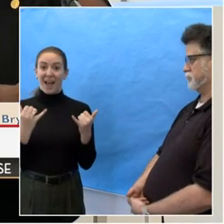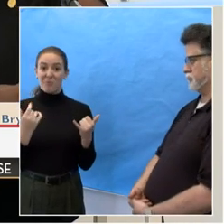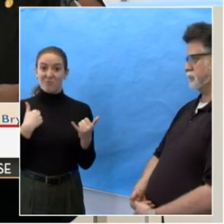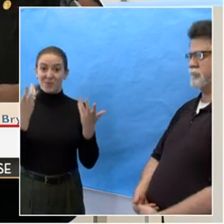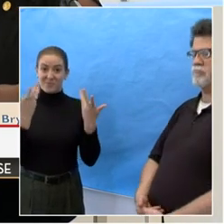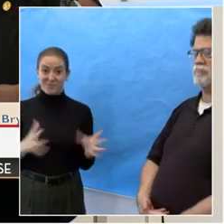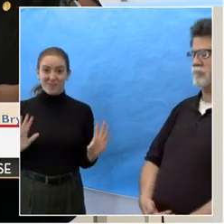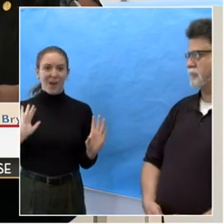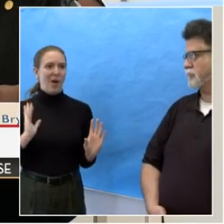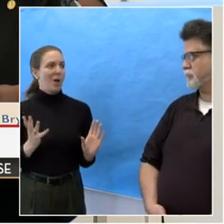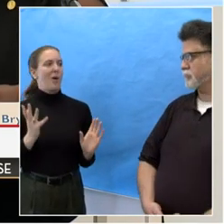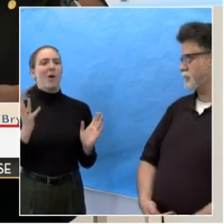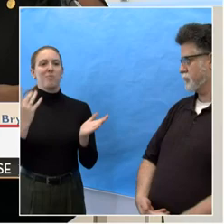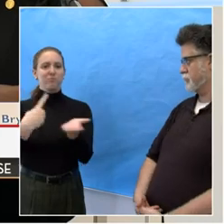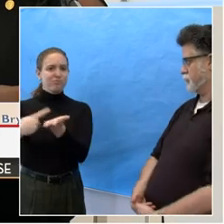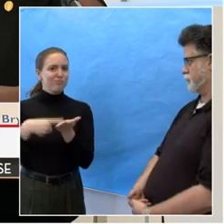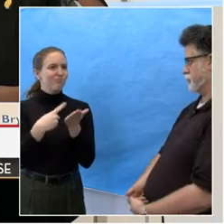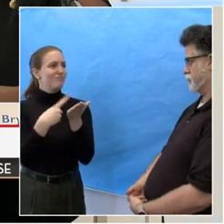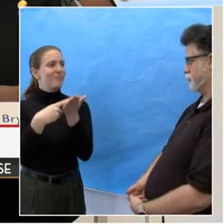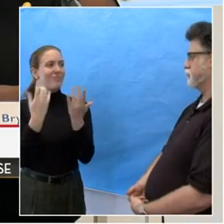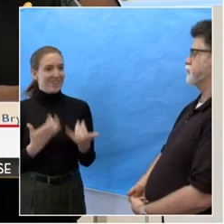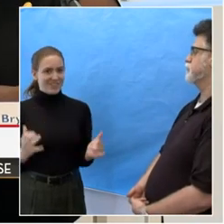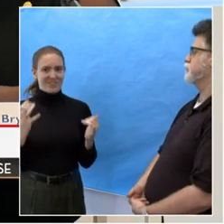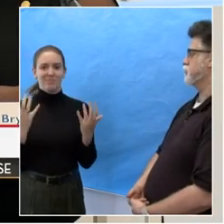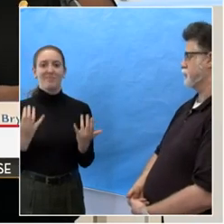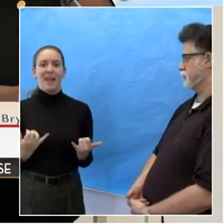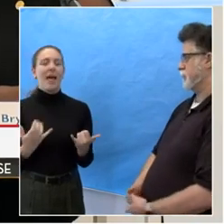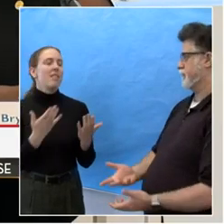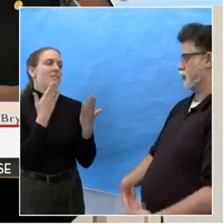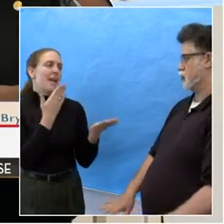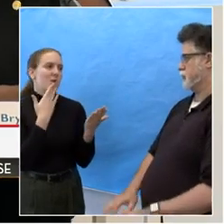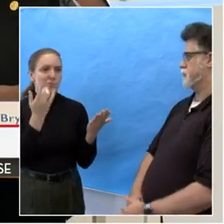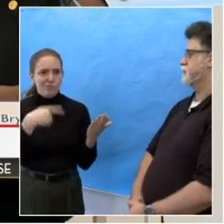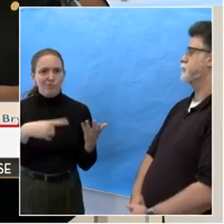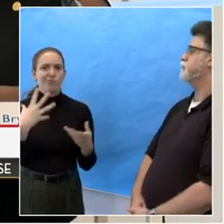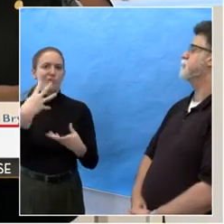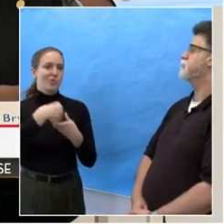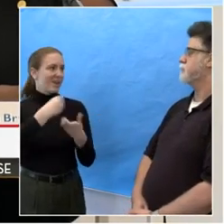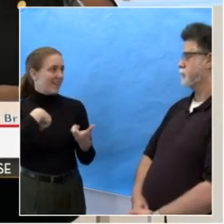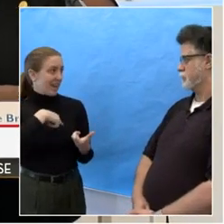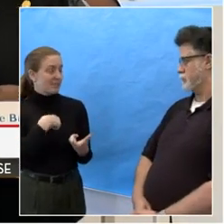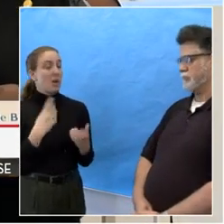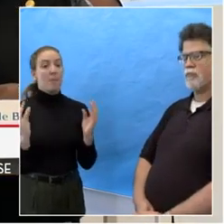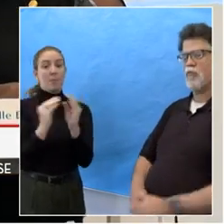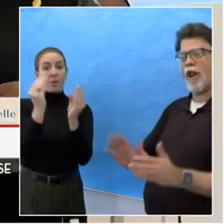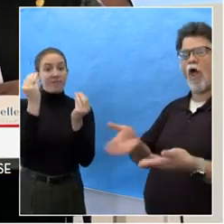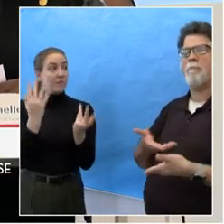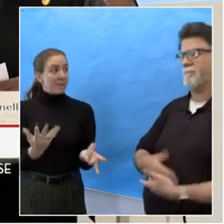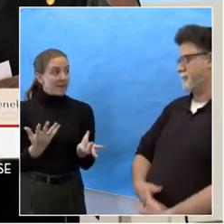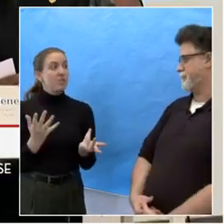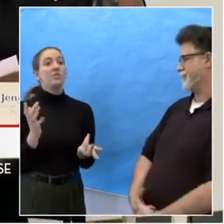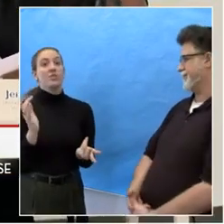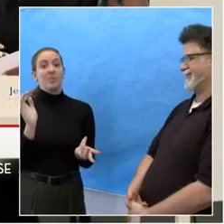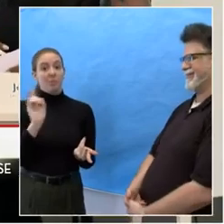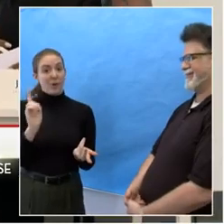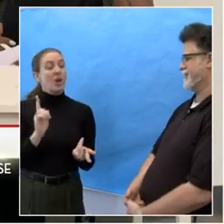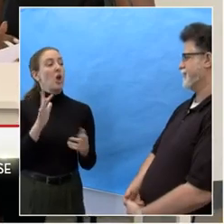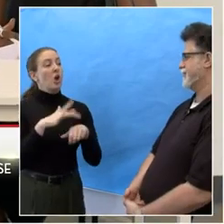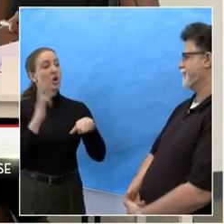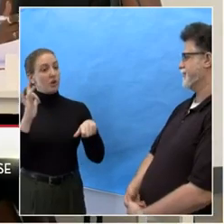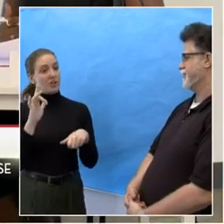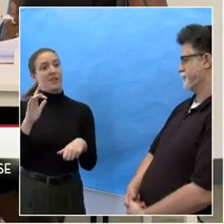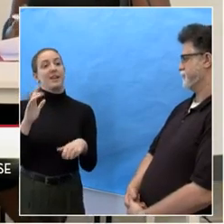out our conversation today. Thank you for joining us. You can find more information about the Early Literacy Task Force